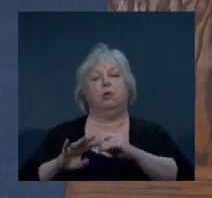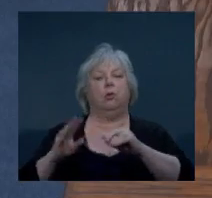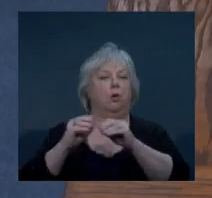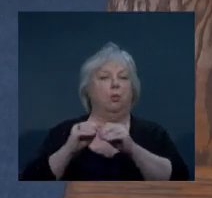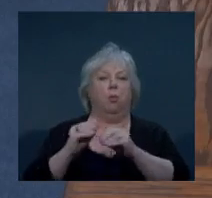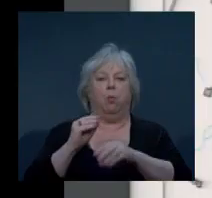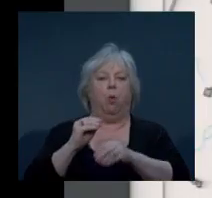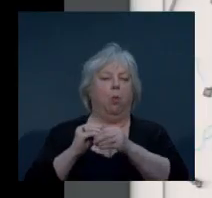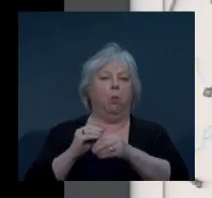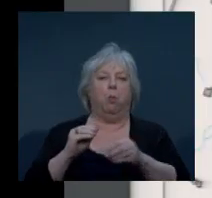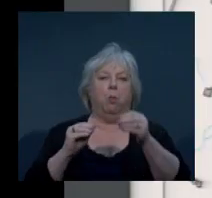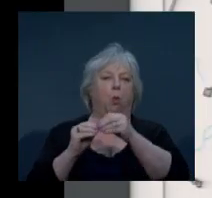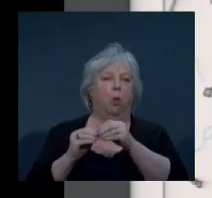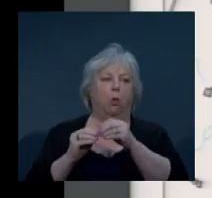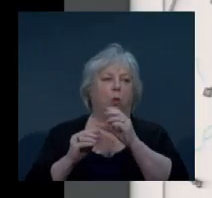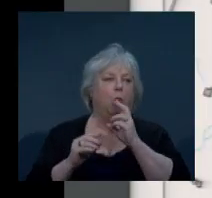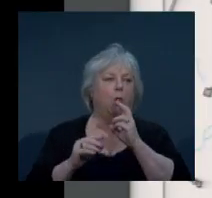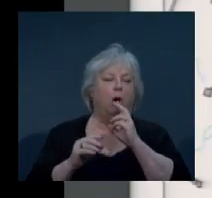or anything